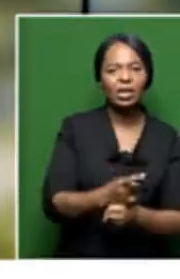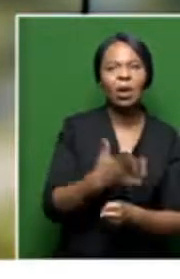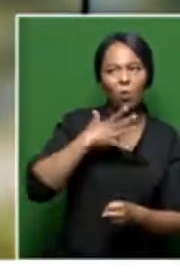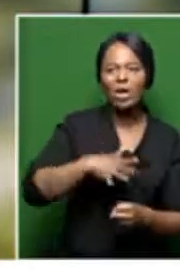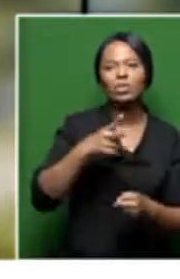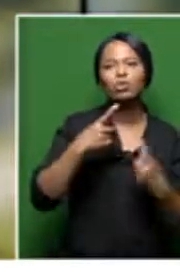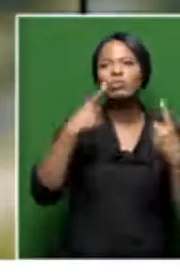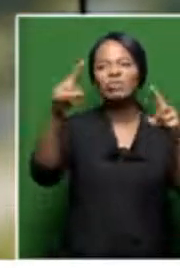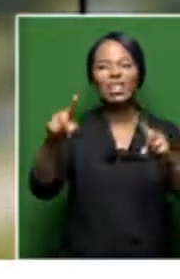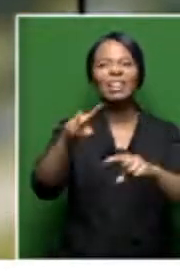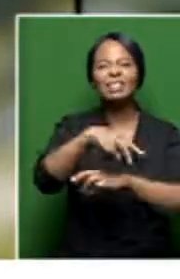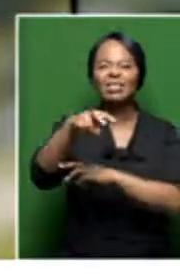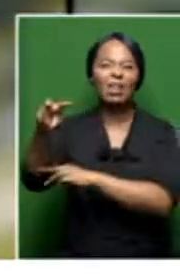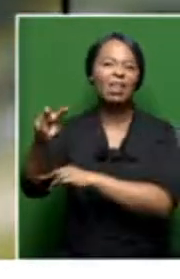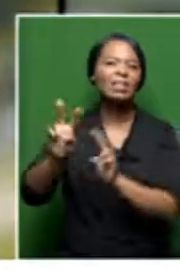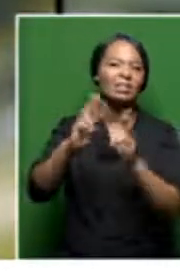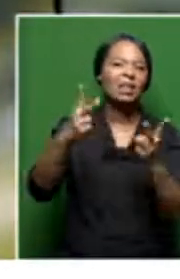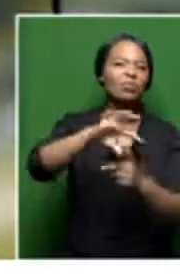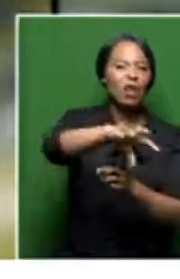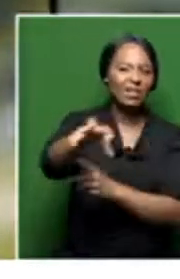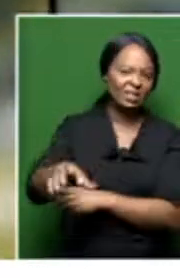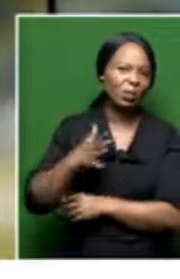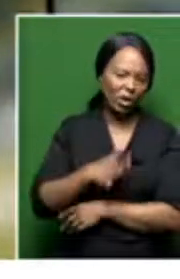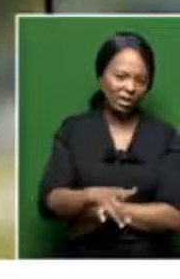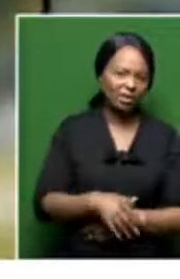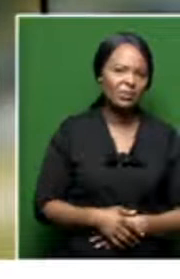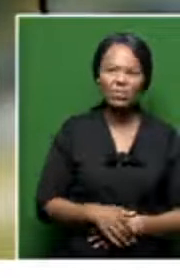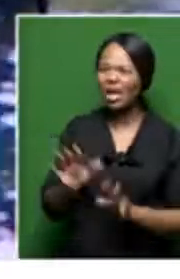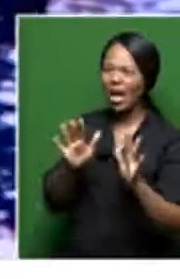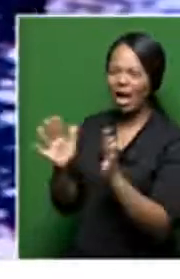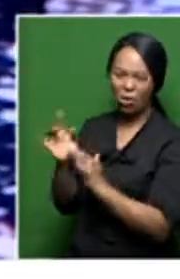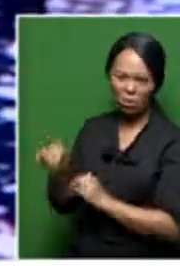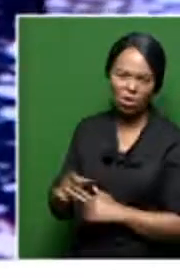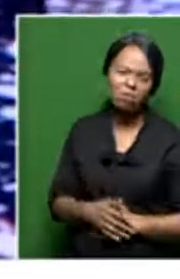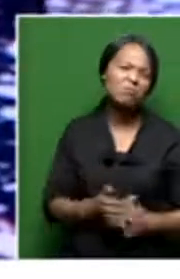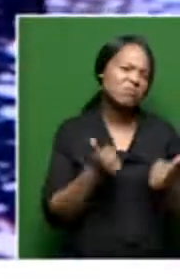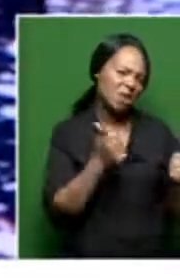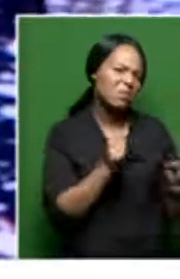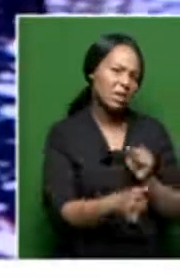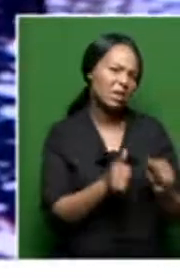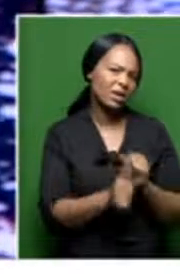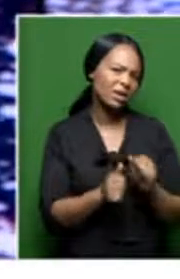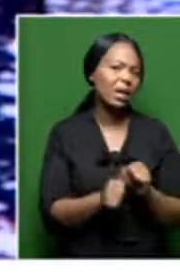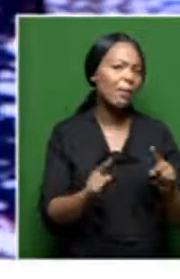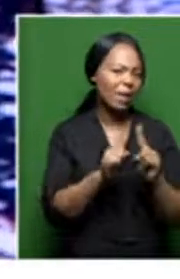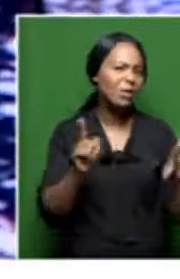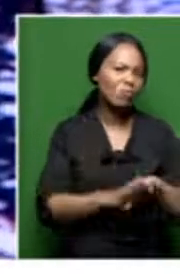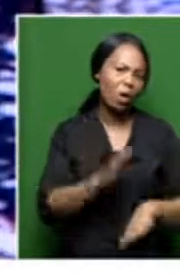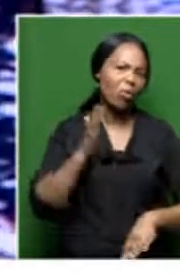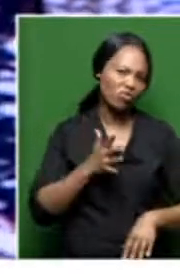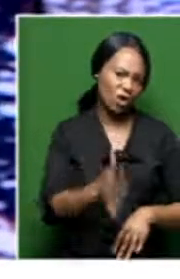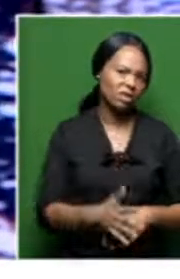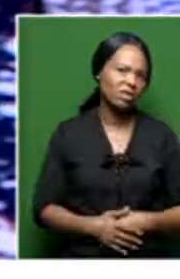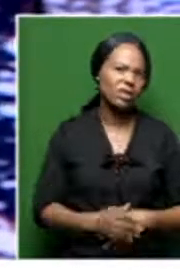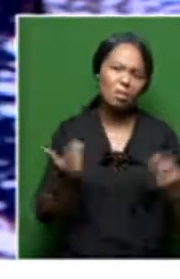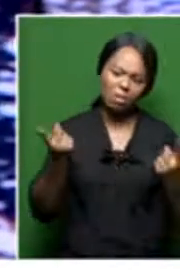I mean, it's quite good. We get good turnouts, but at the same time, we want more. You know, we want more people